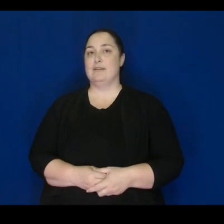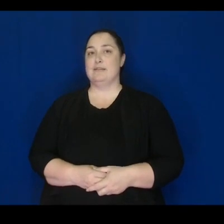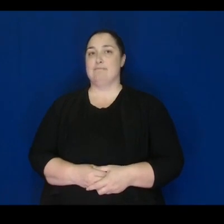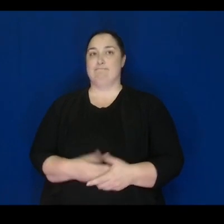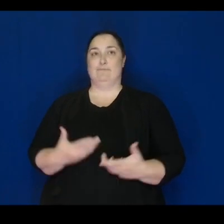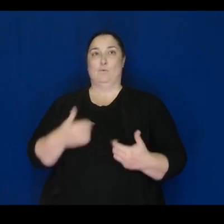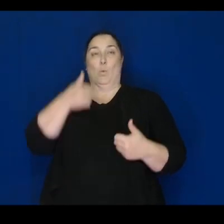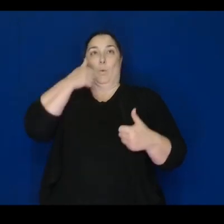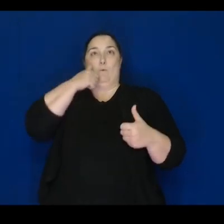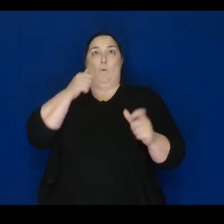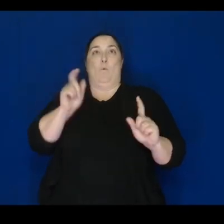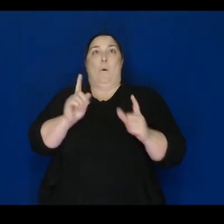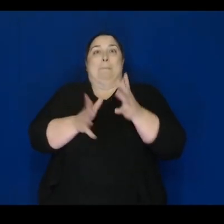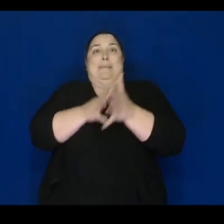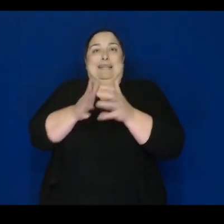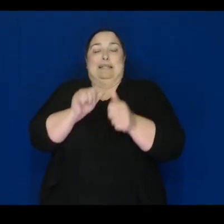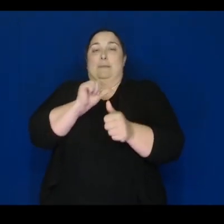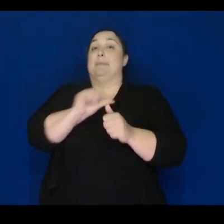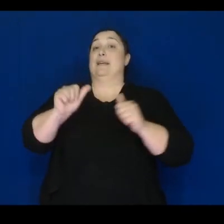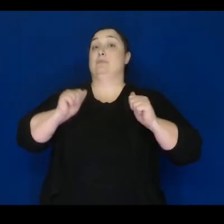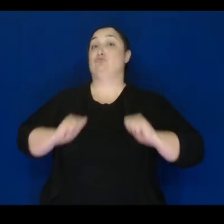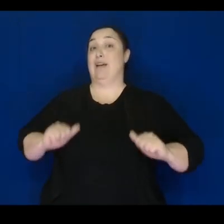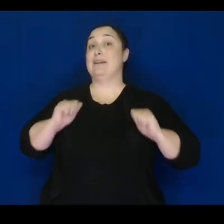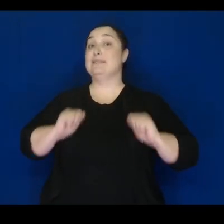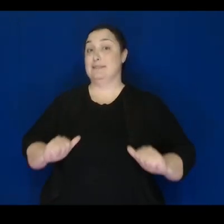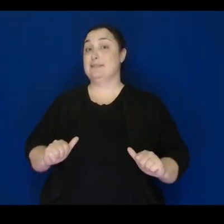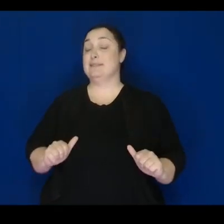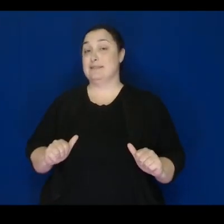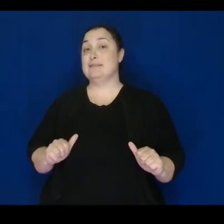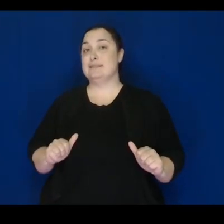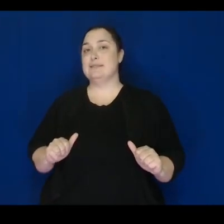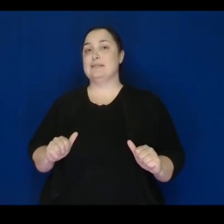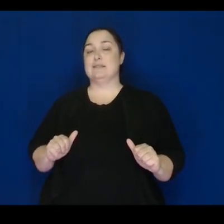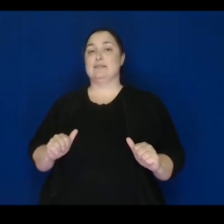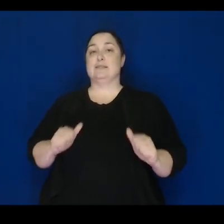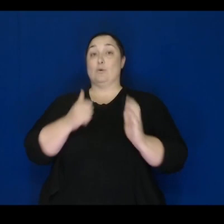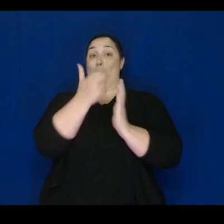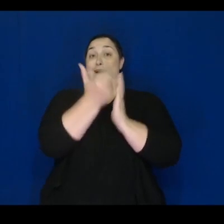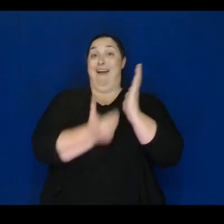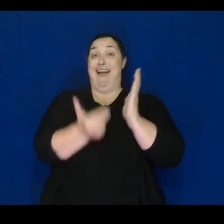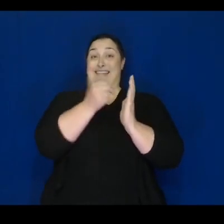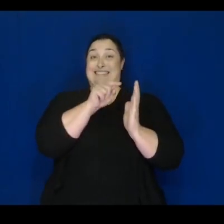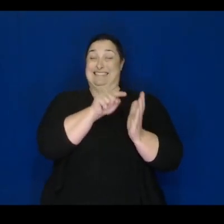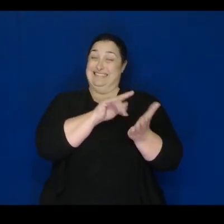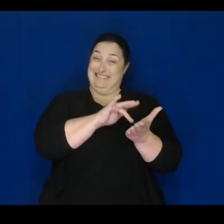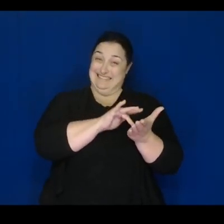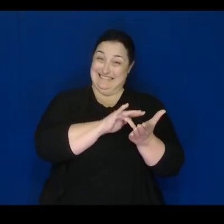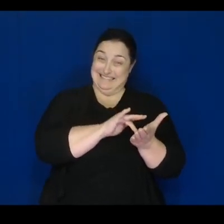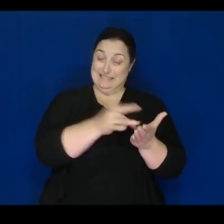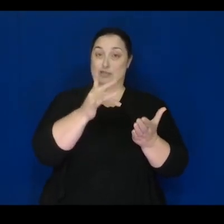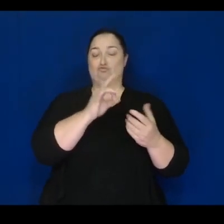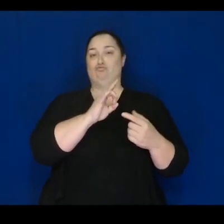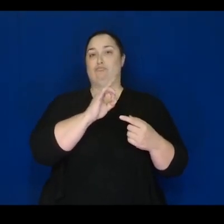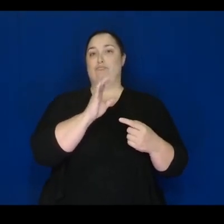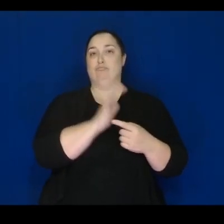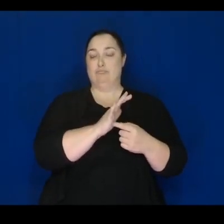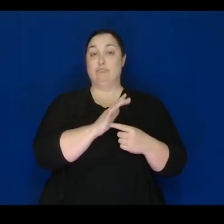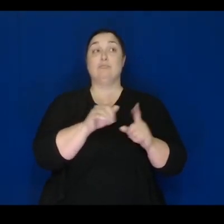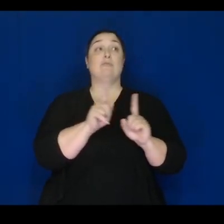is. And so we really do centre the artist's voice, doing this when we're doing on-site